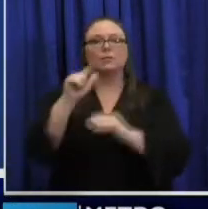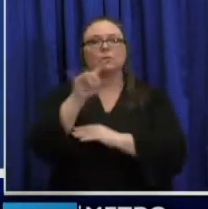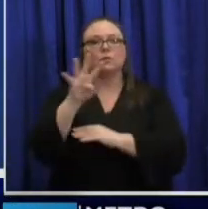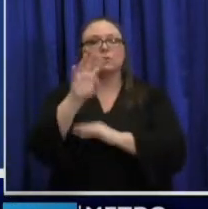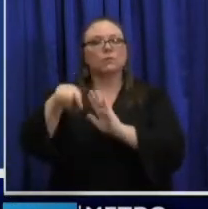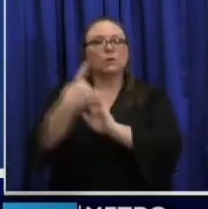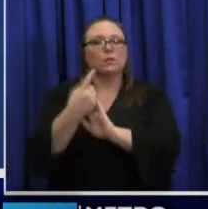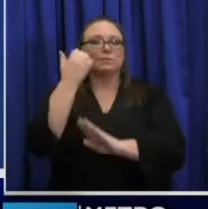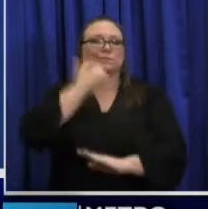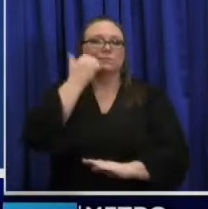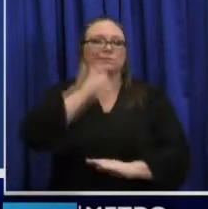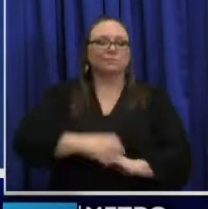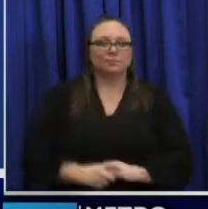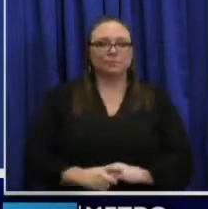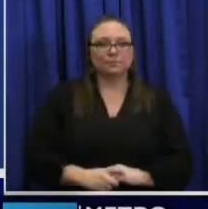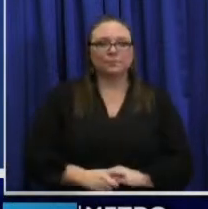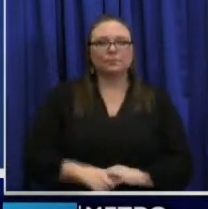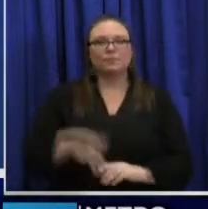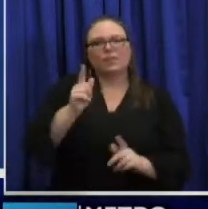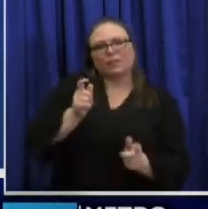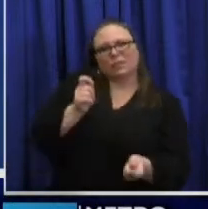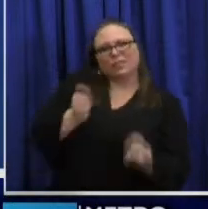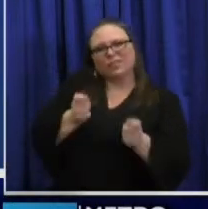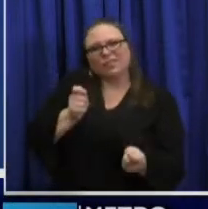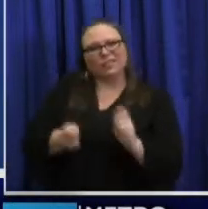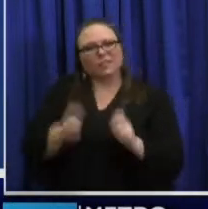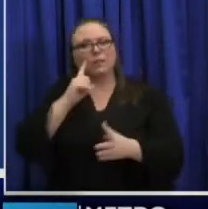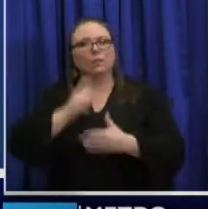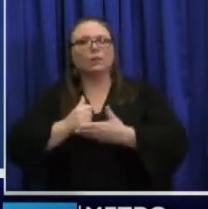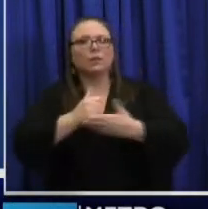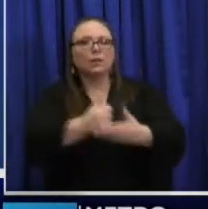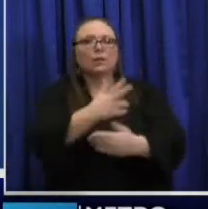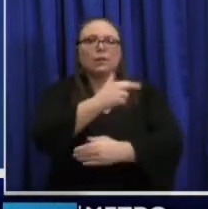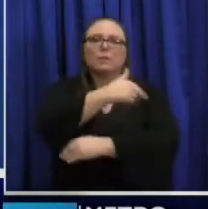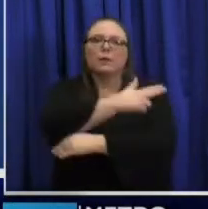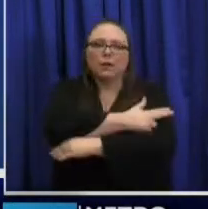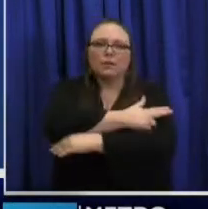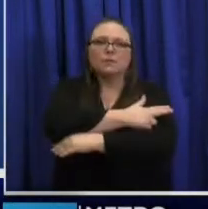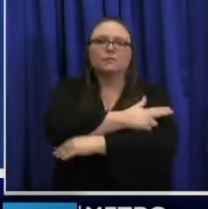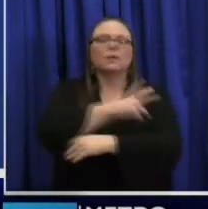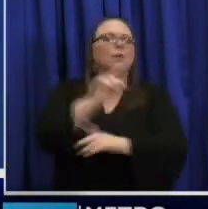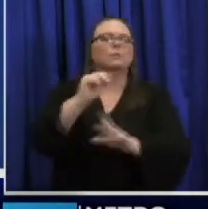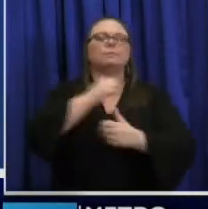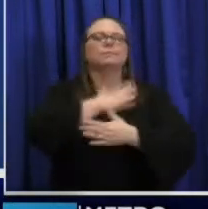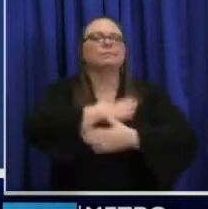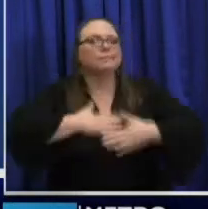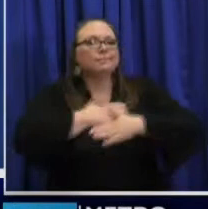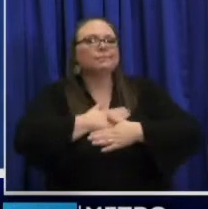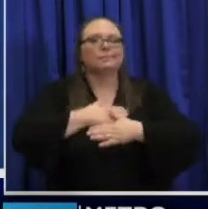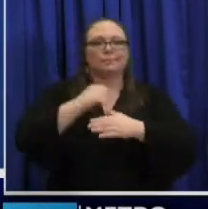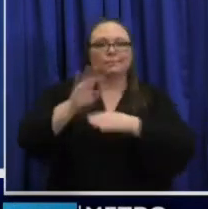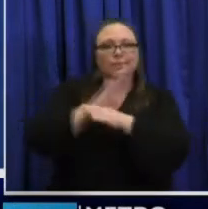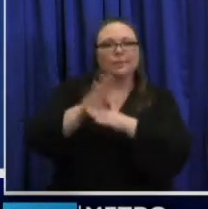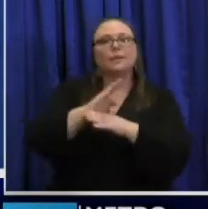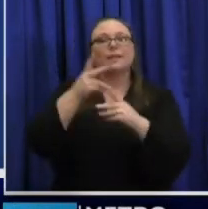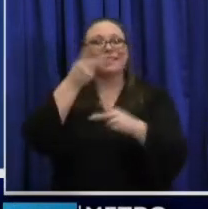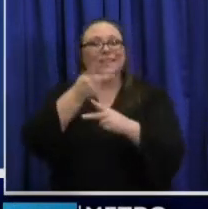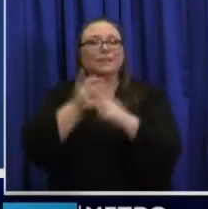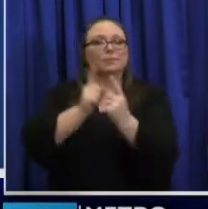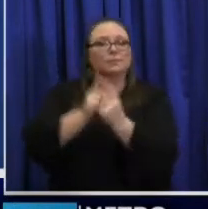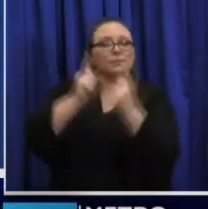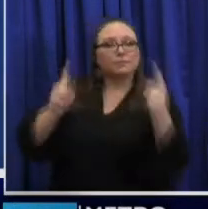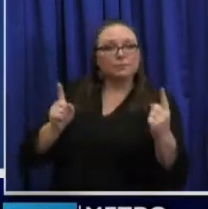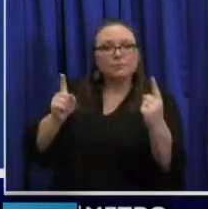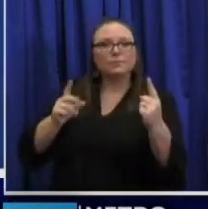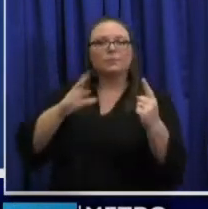day. These slight adjustments will help our hospitality businesses, while social distancing and